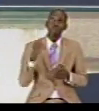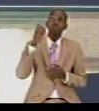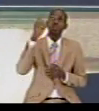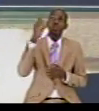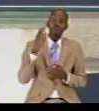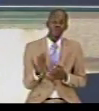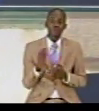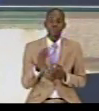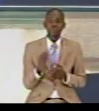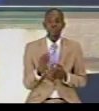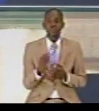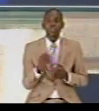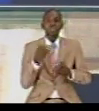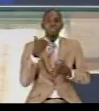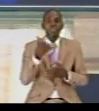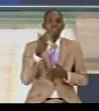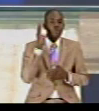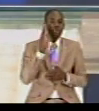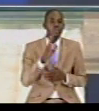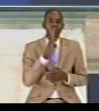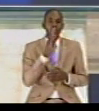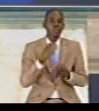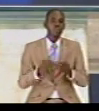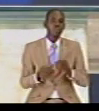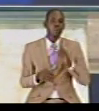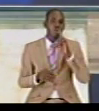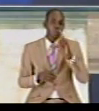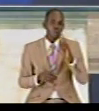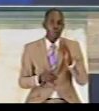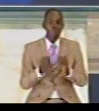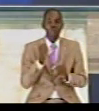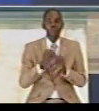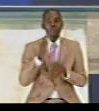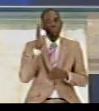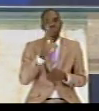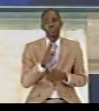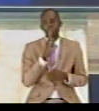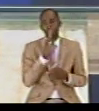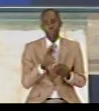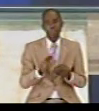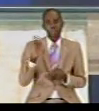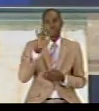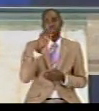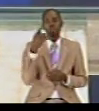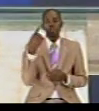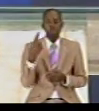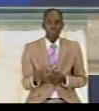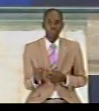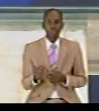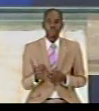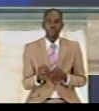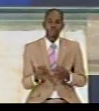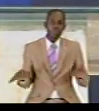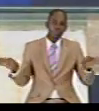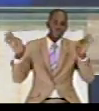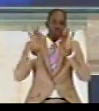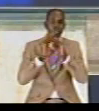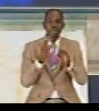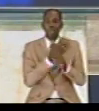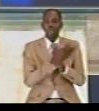after God, there'll be number one, which will be spiritual, the priority and the pursuit of